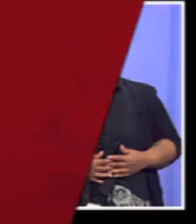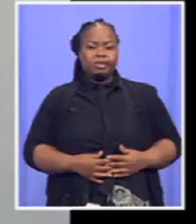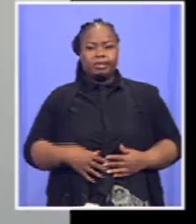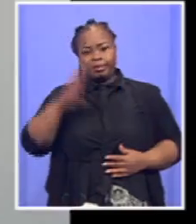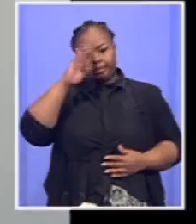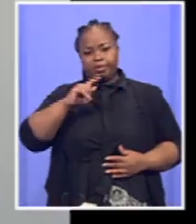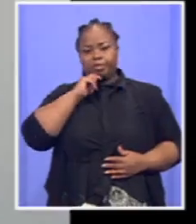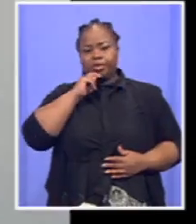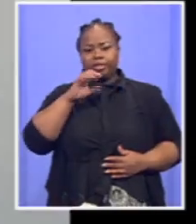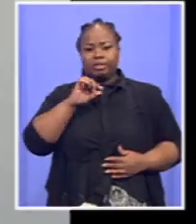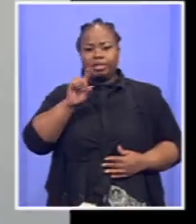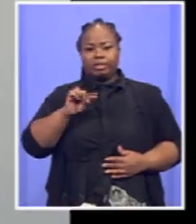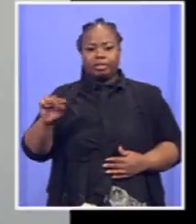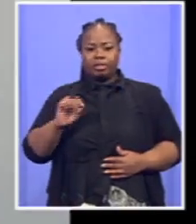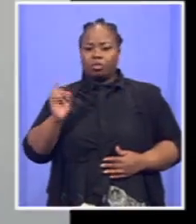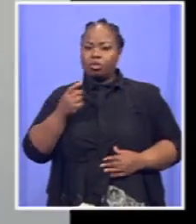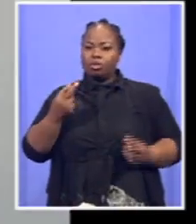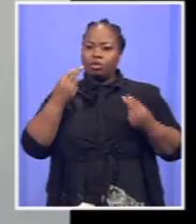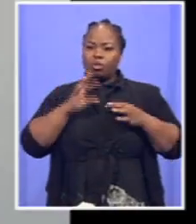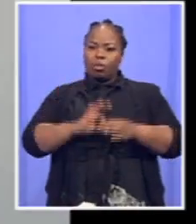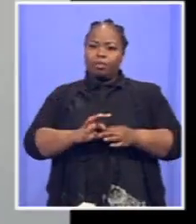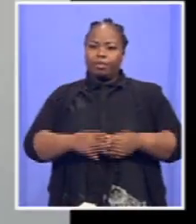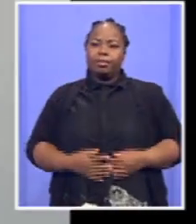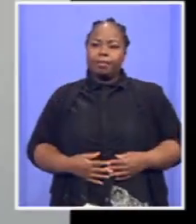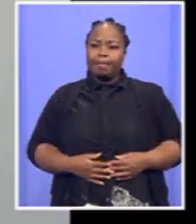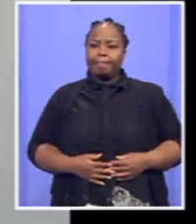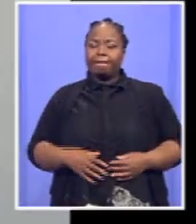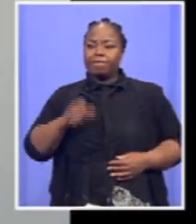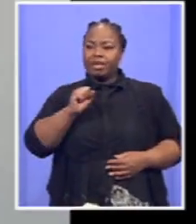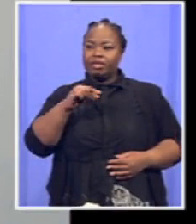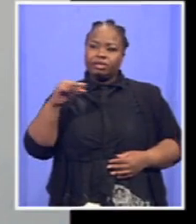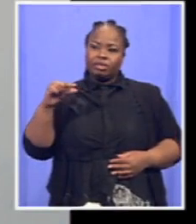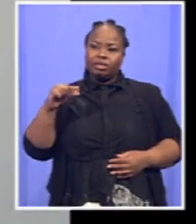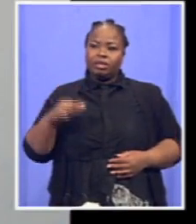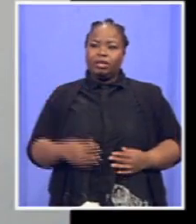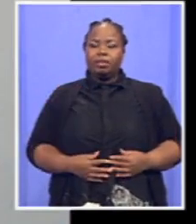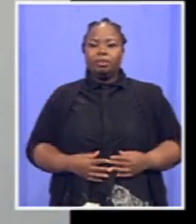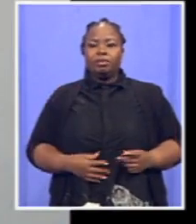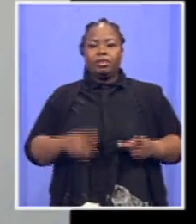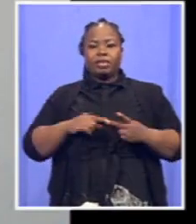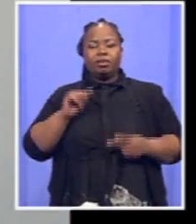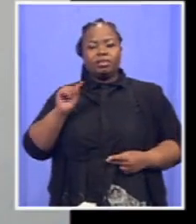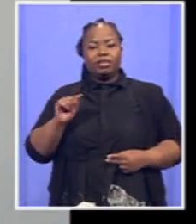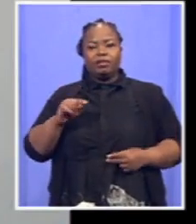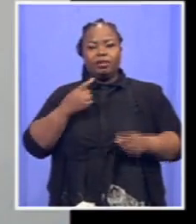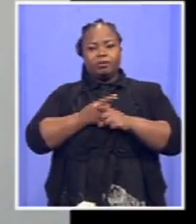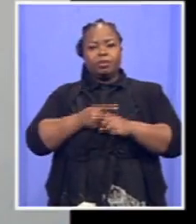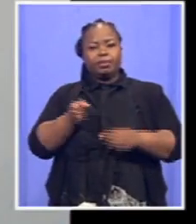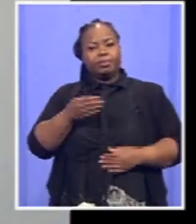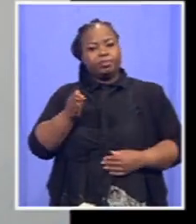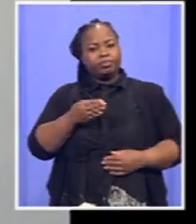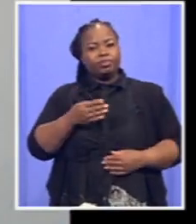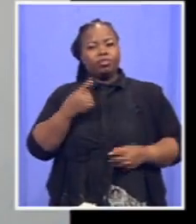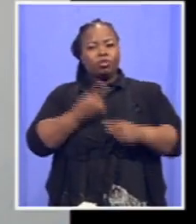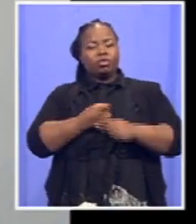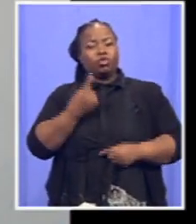Good morning, Desiree, and the viewers at home. Well, the Auditor-General was not there herself. It was